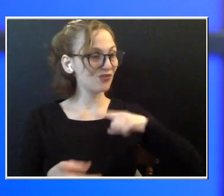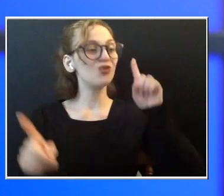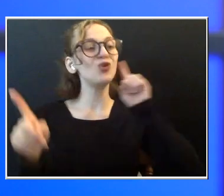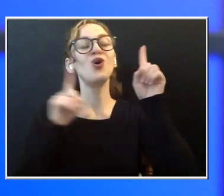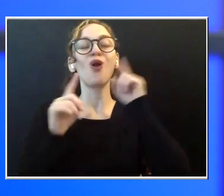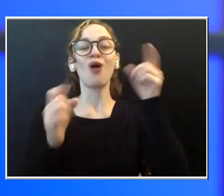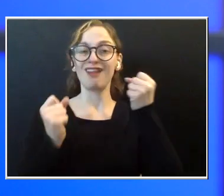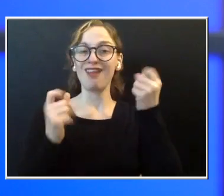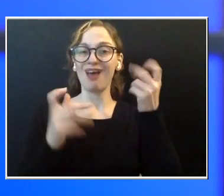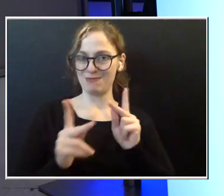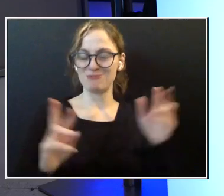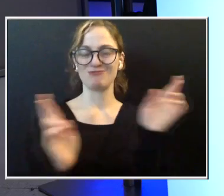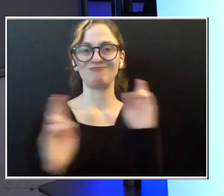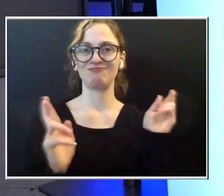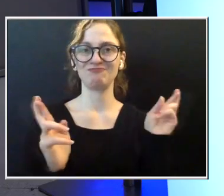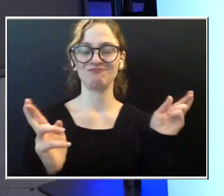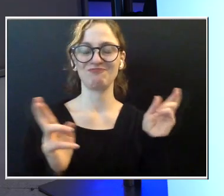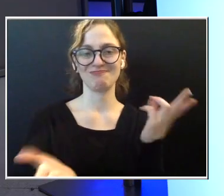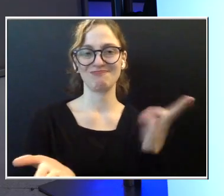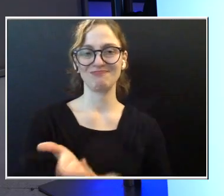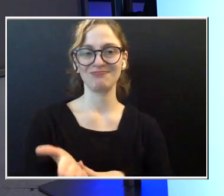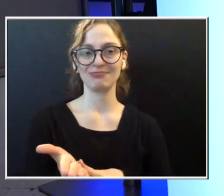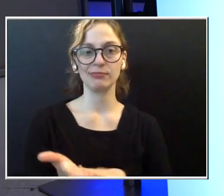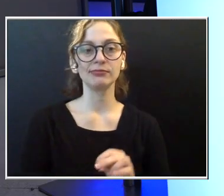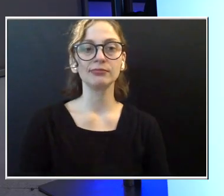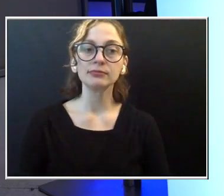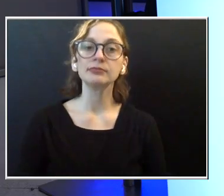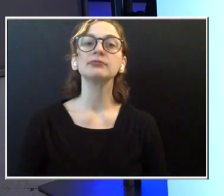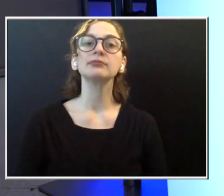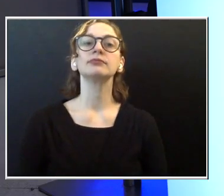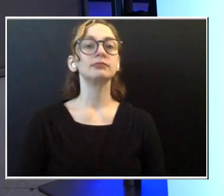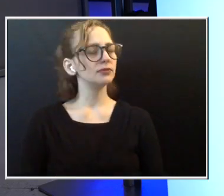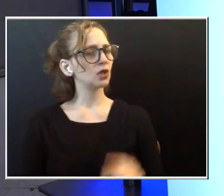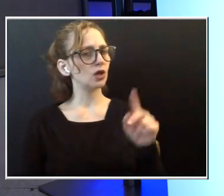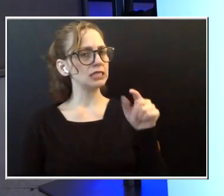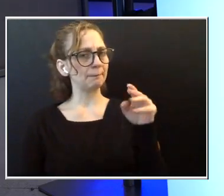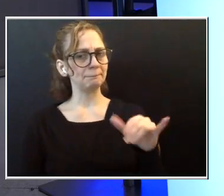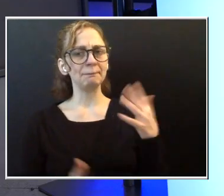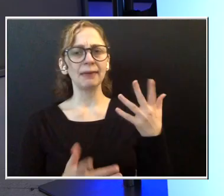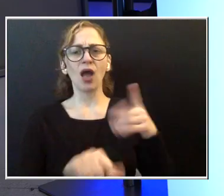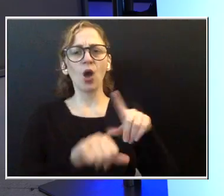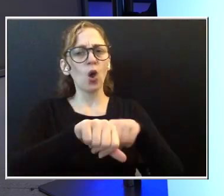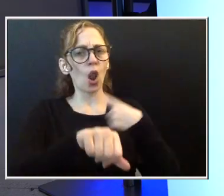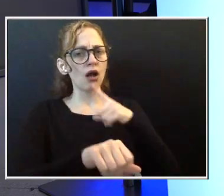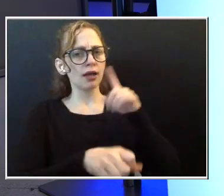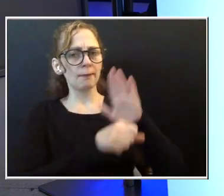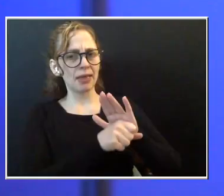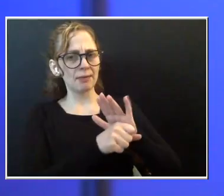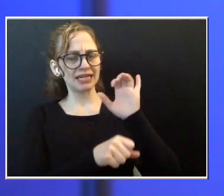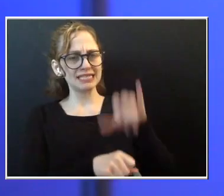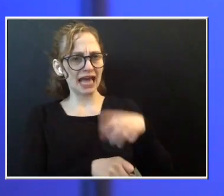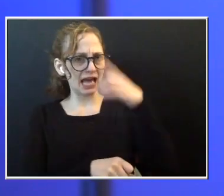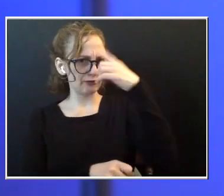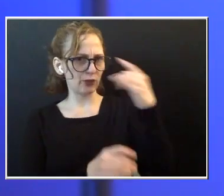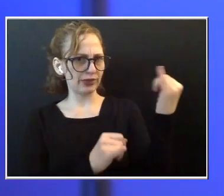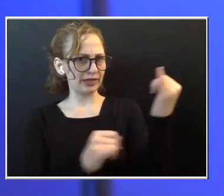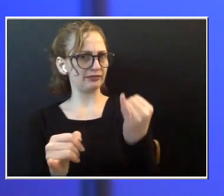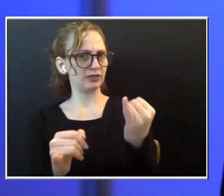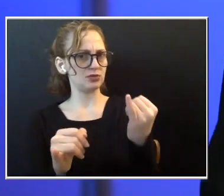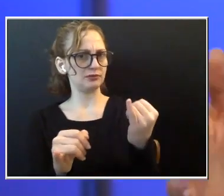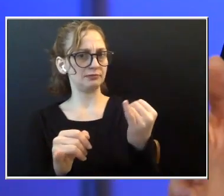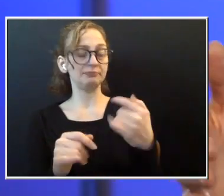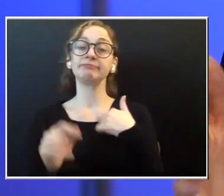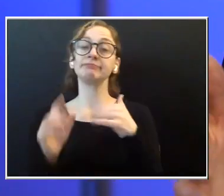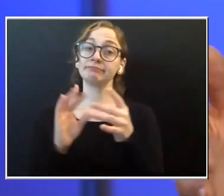looking forward to that. All right. So, Tammy, how long of a commitment does this make for someone if they're in the study? Well, as I mentioned earlier, we want this to be